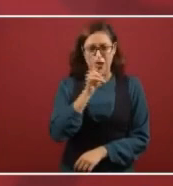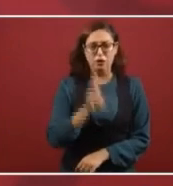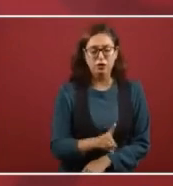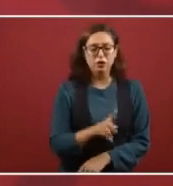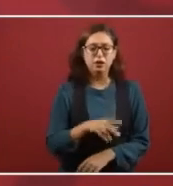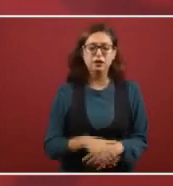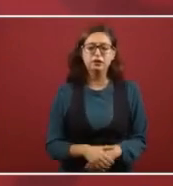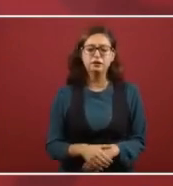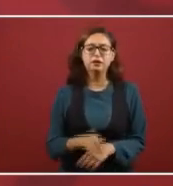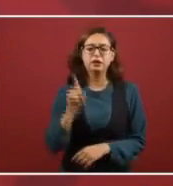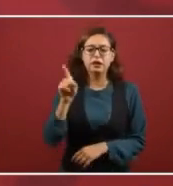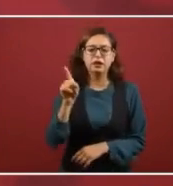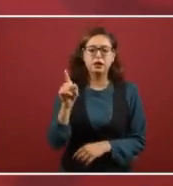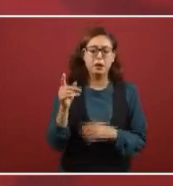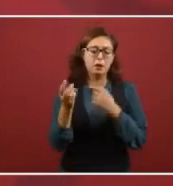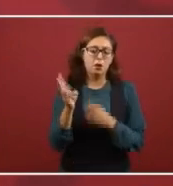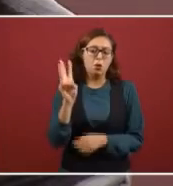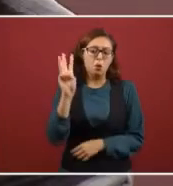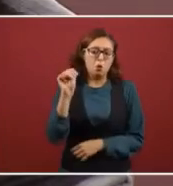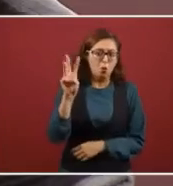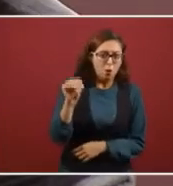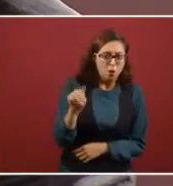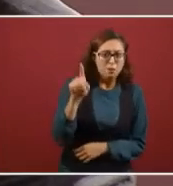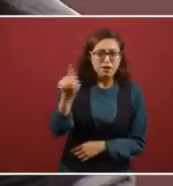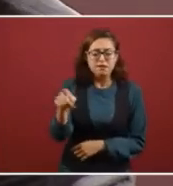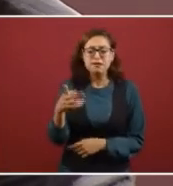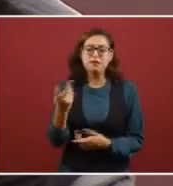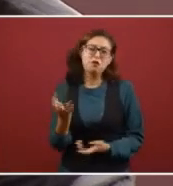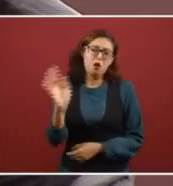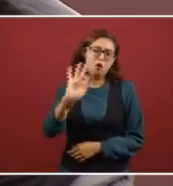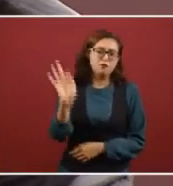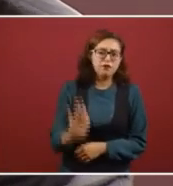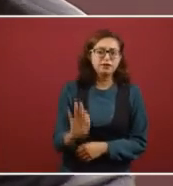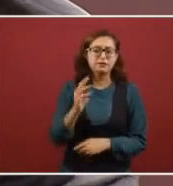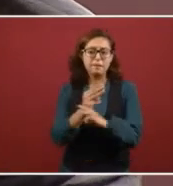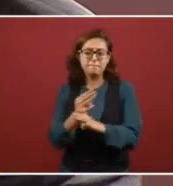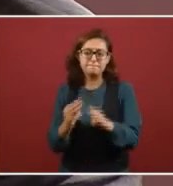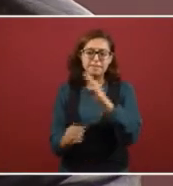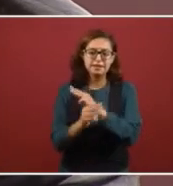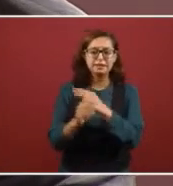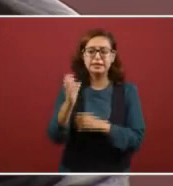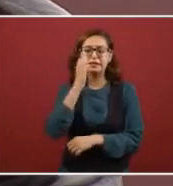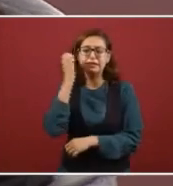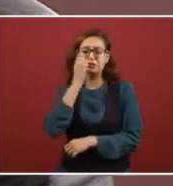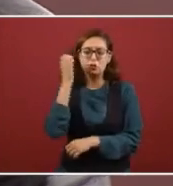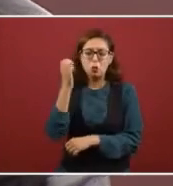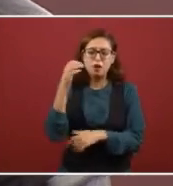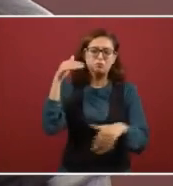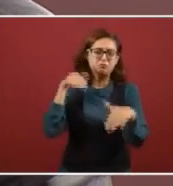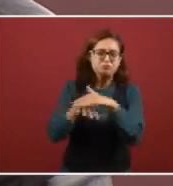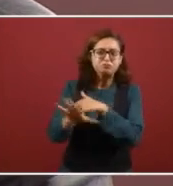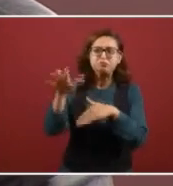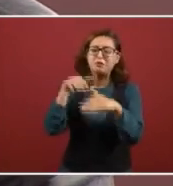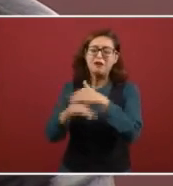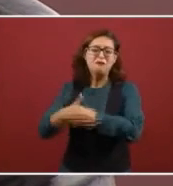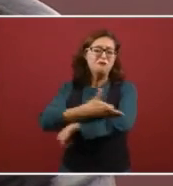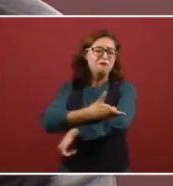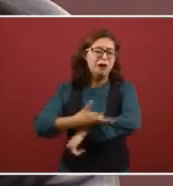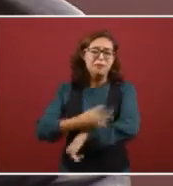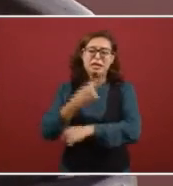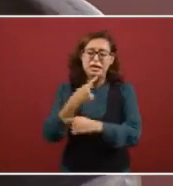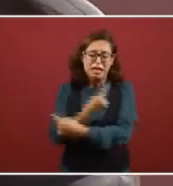He went on a day into Walmart on a day that they were having sales, and there was several